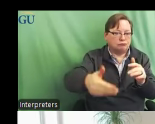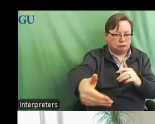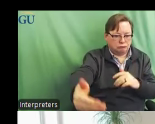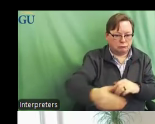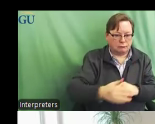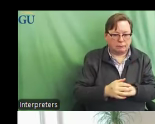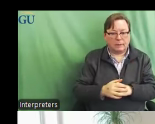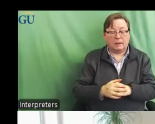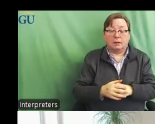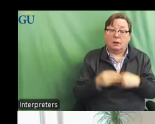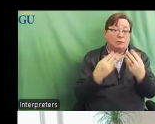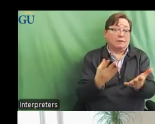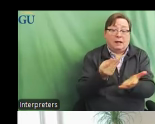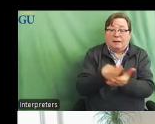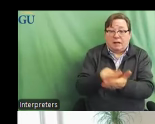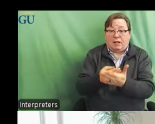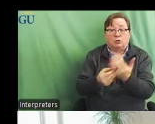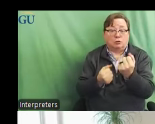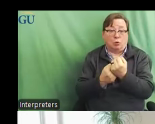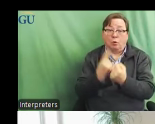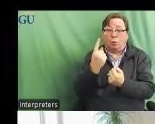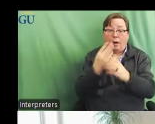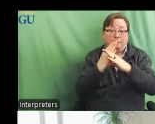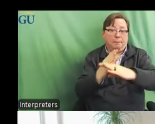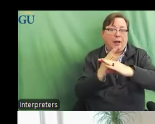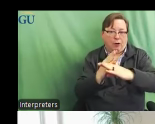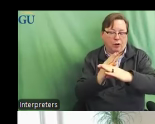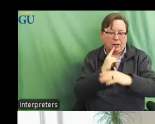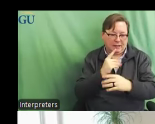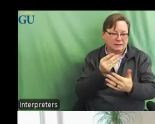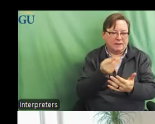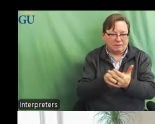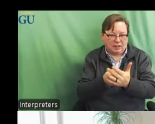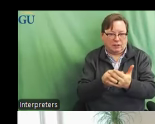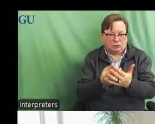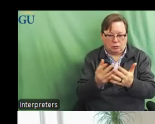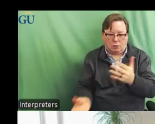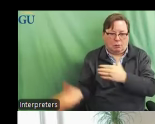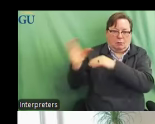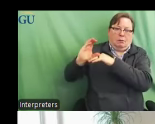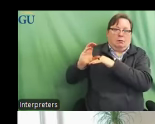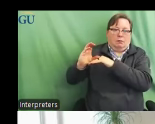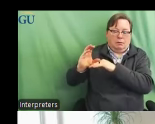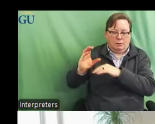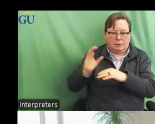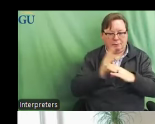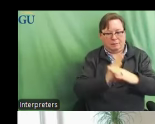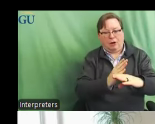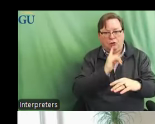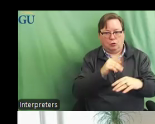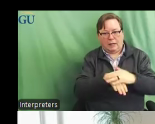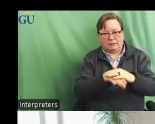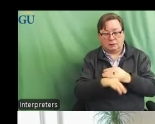Financial support, one of the areas is financial burdens and barriers to access. One example of a